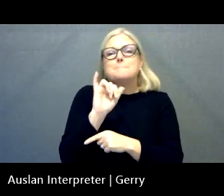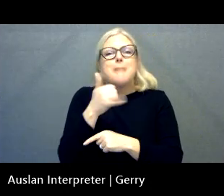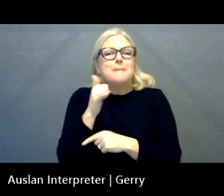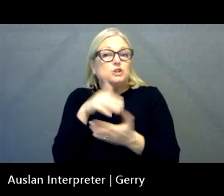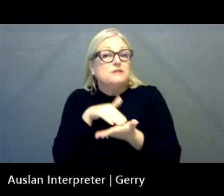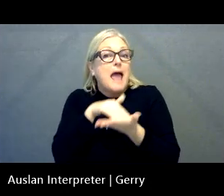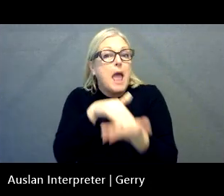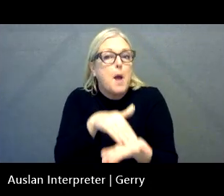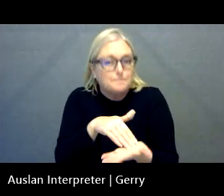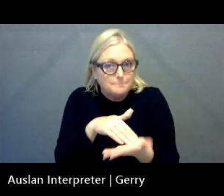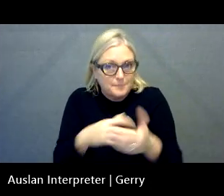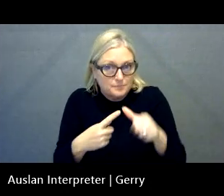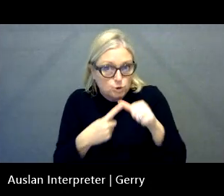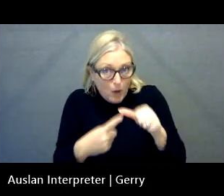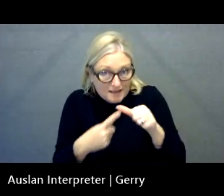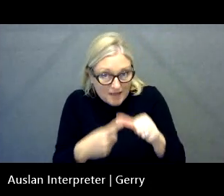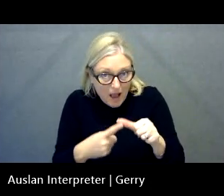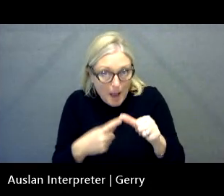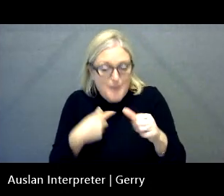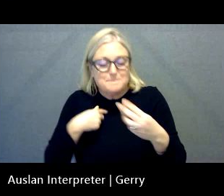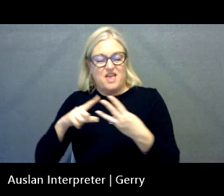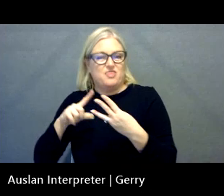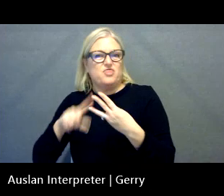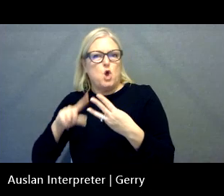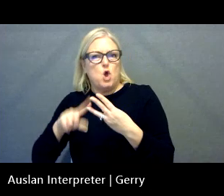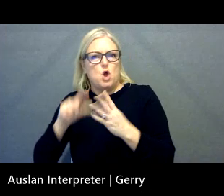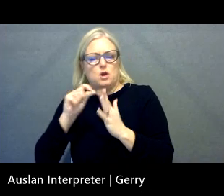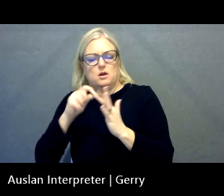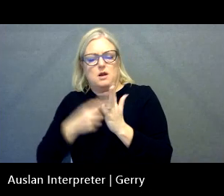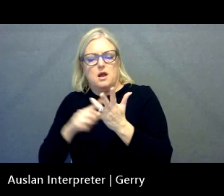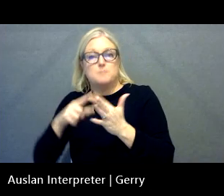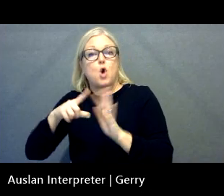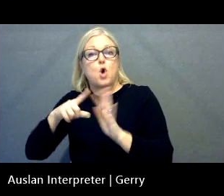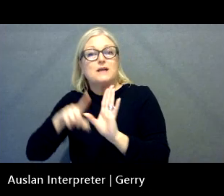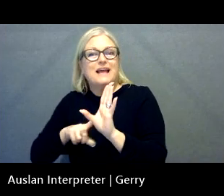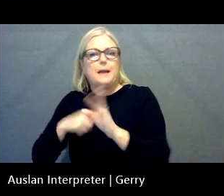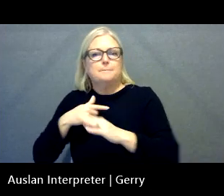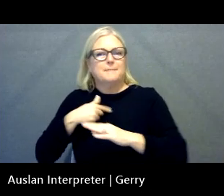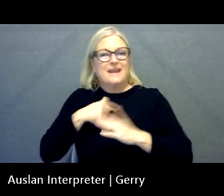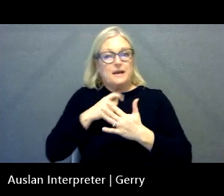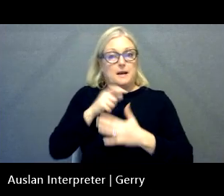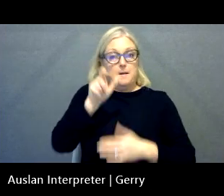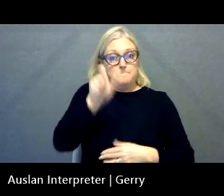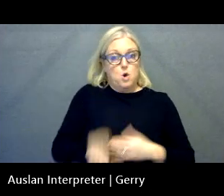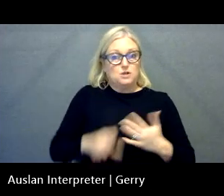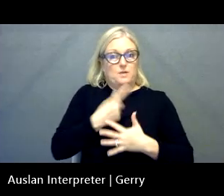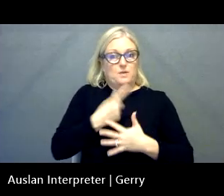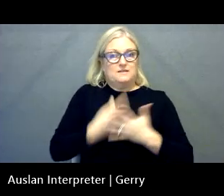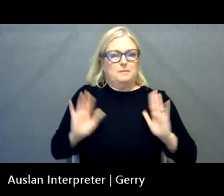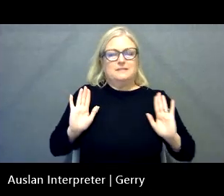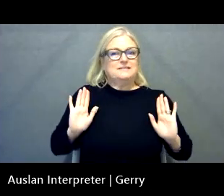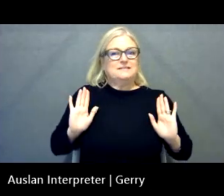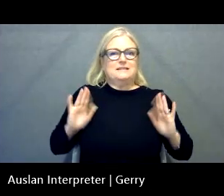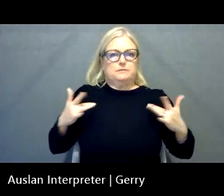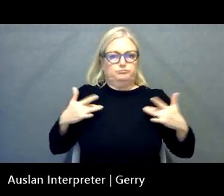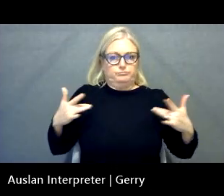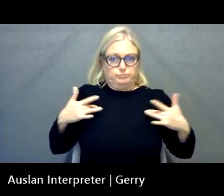that proxy, so where somebody is completing it for the person with a disability, is